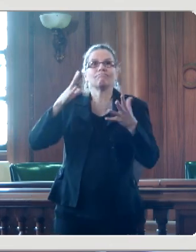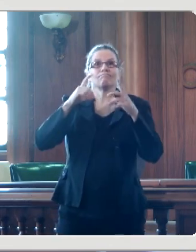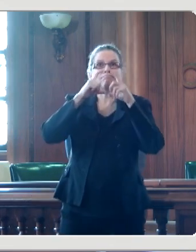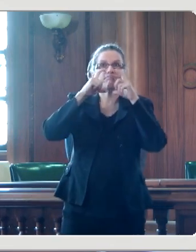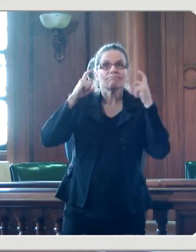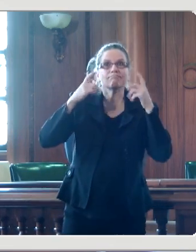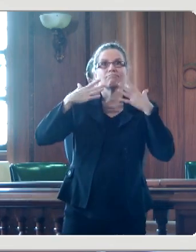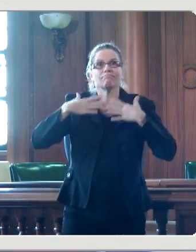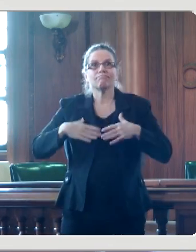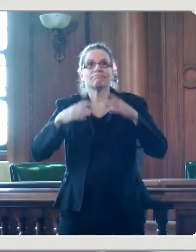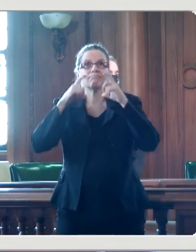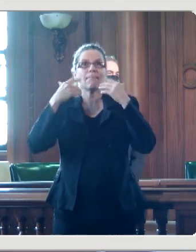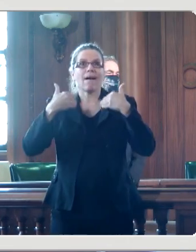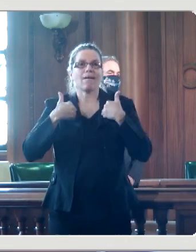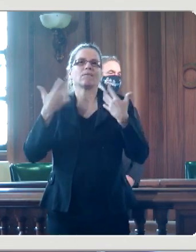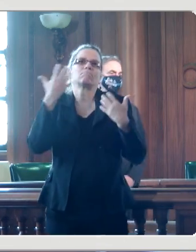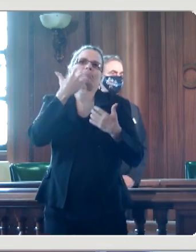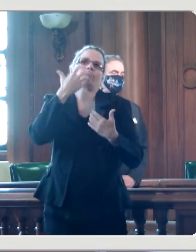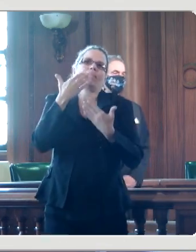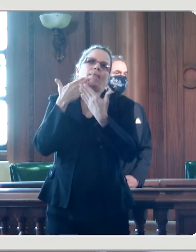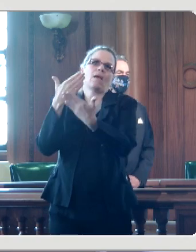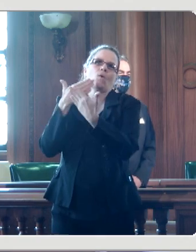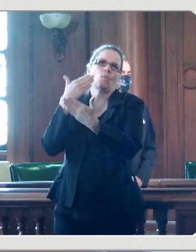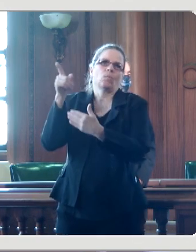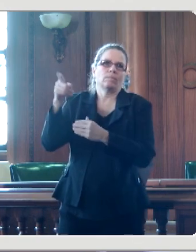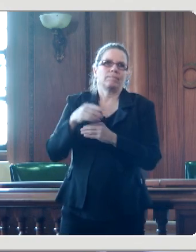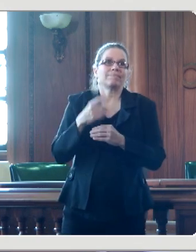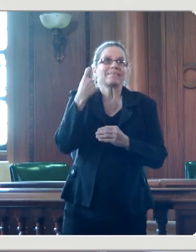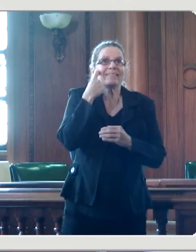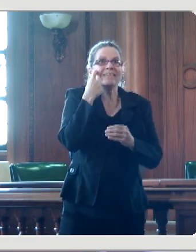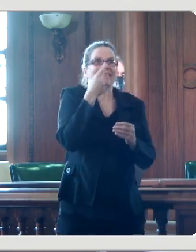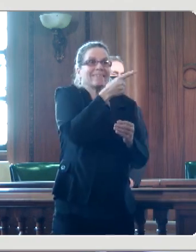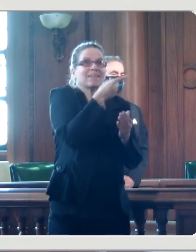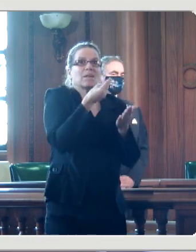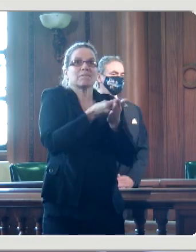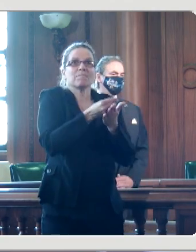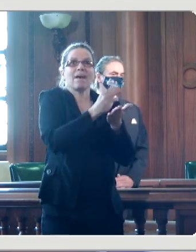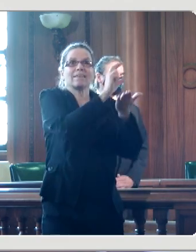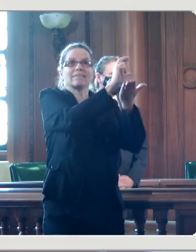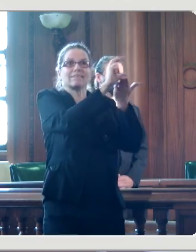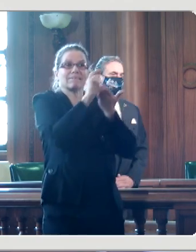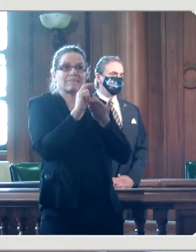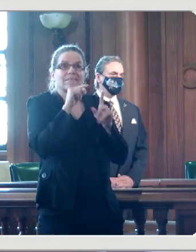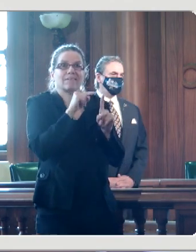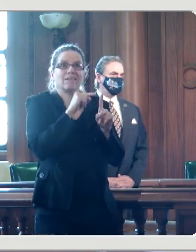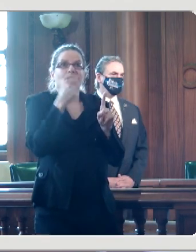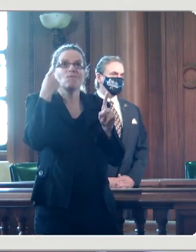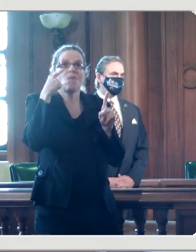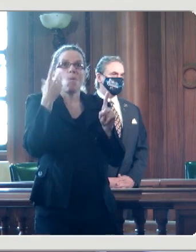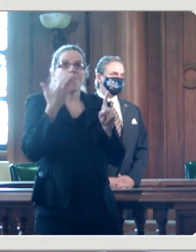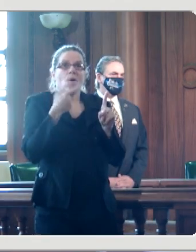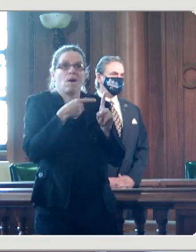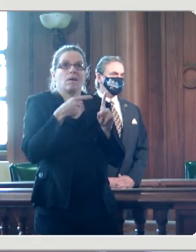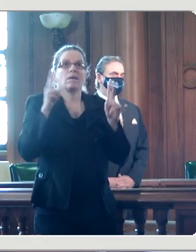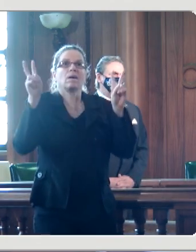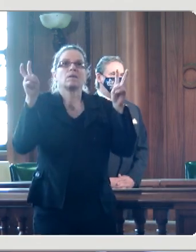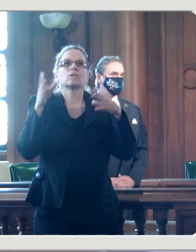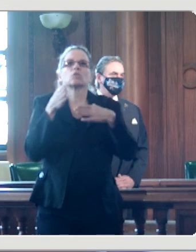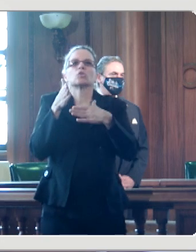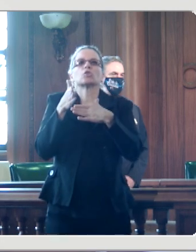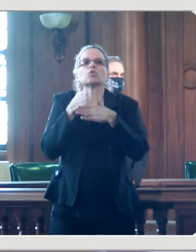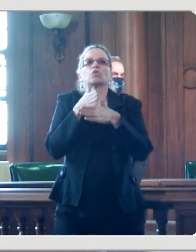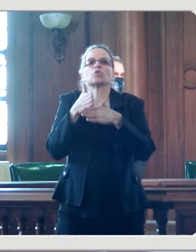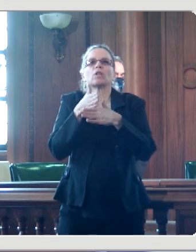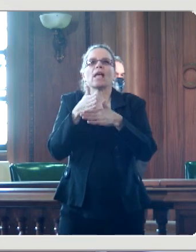of 2 projects that we received funding for. One of them is for Shared Streets program that we will be doing work on